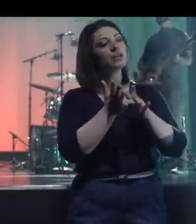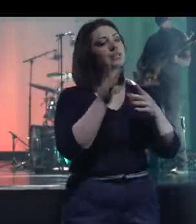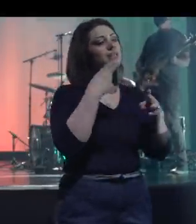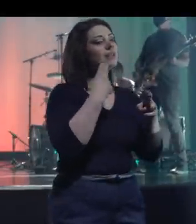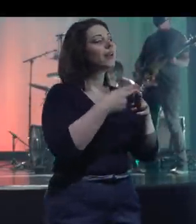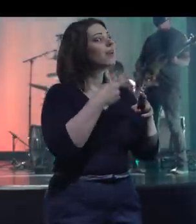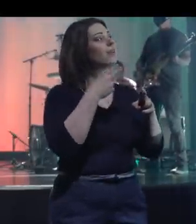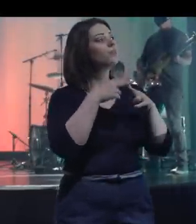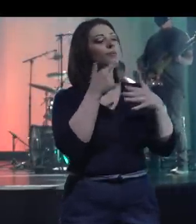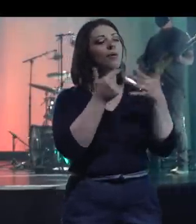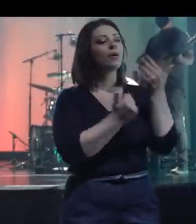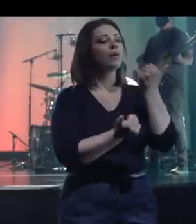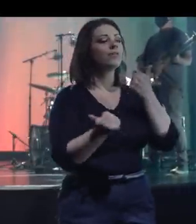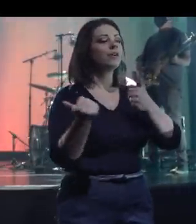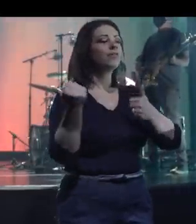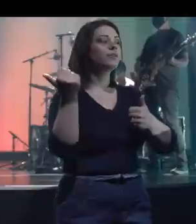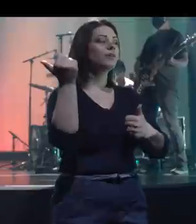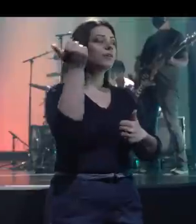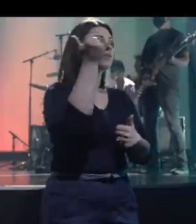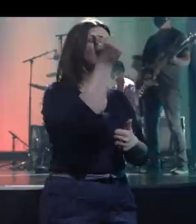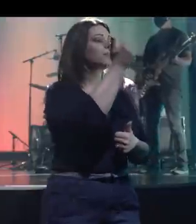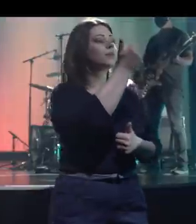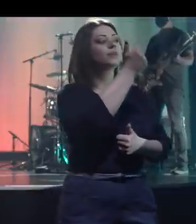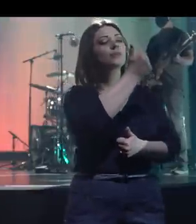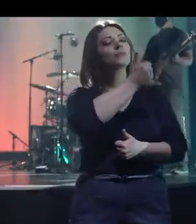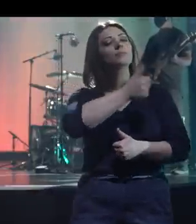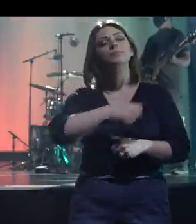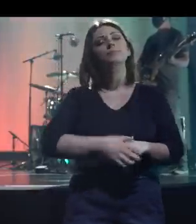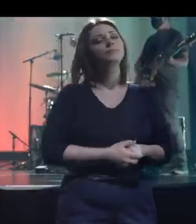Jesus, the name above every other name.